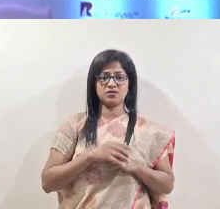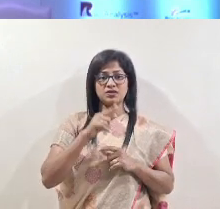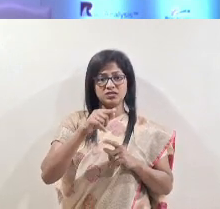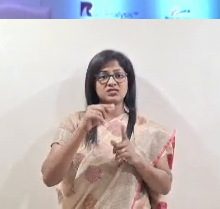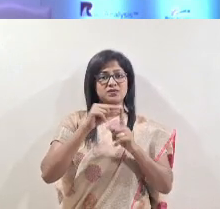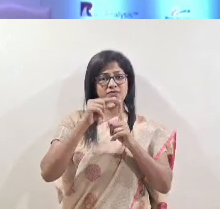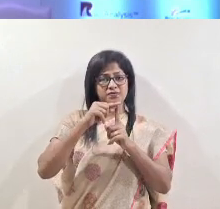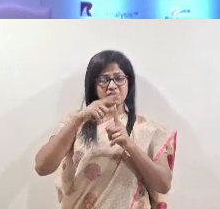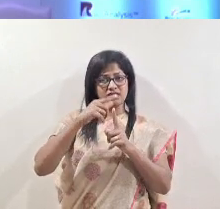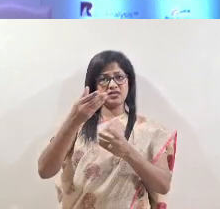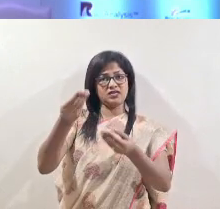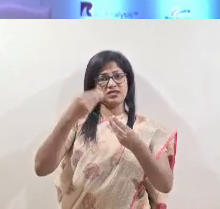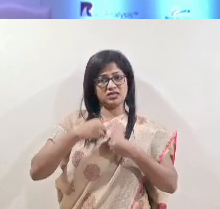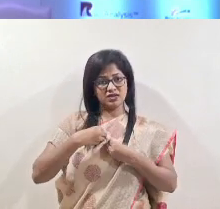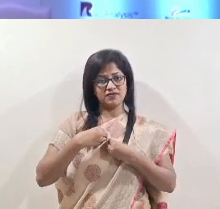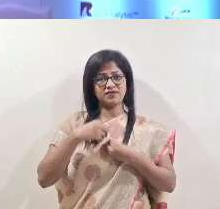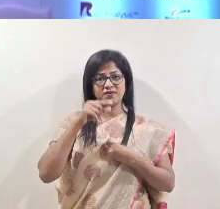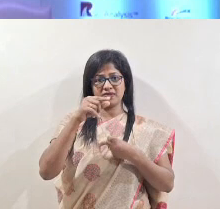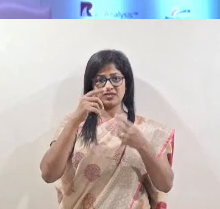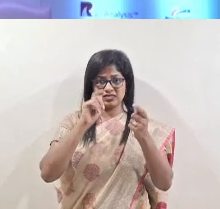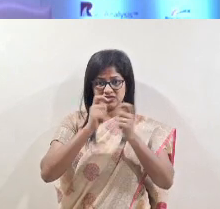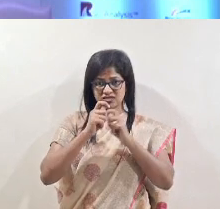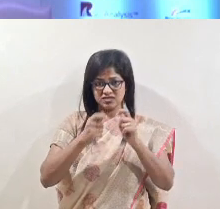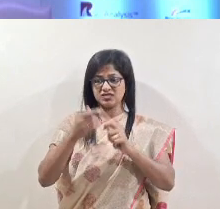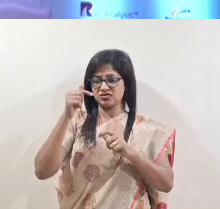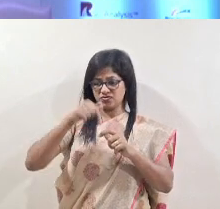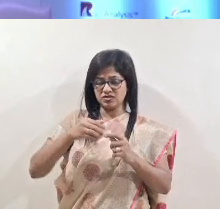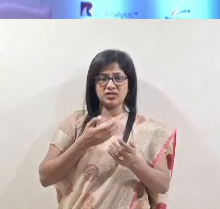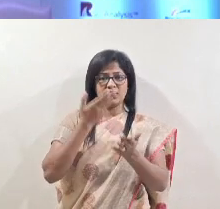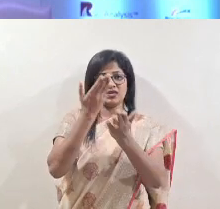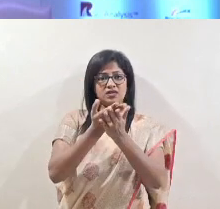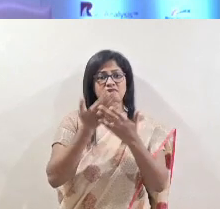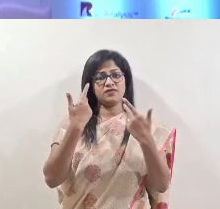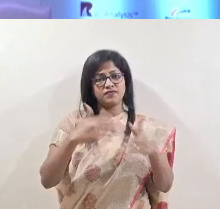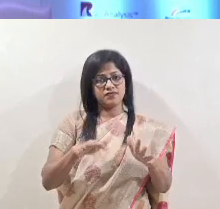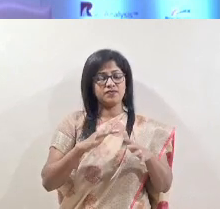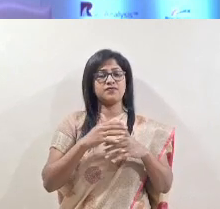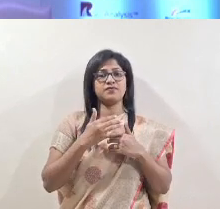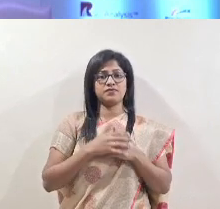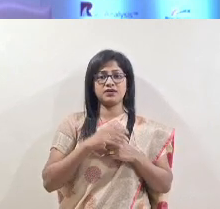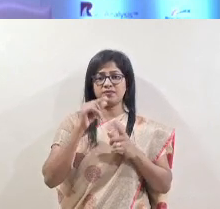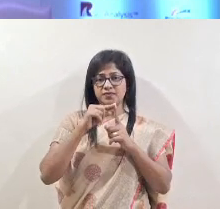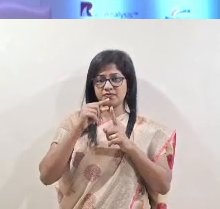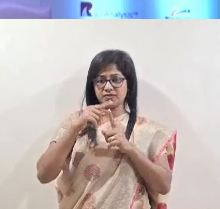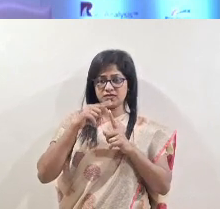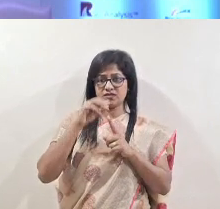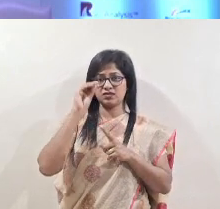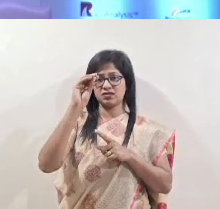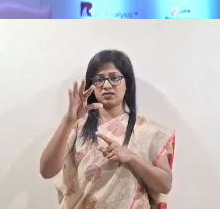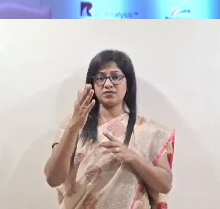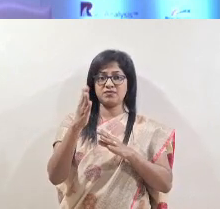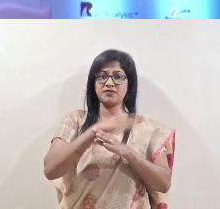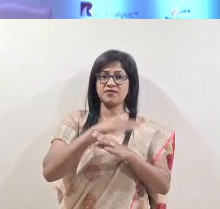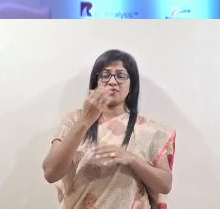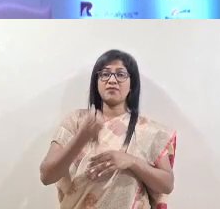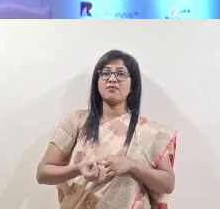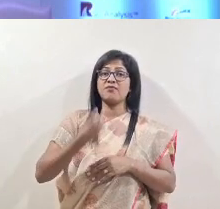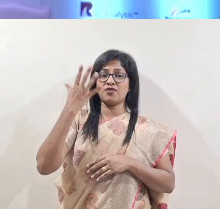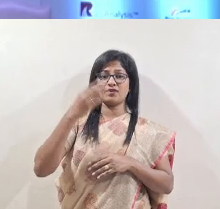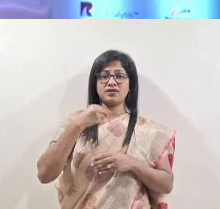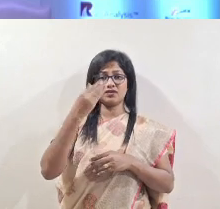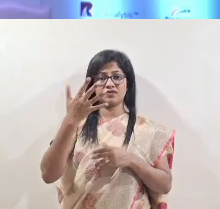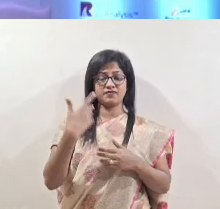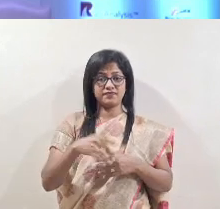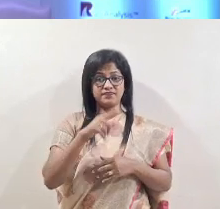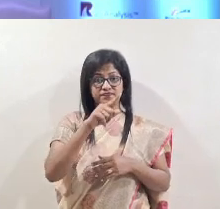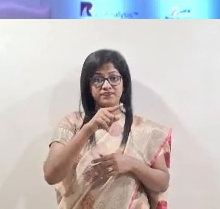Yeah, but there is some modification, so we submitted today. We have given the PPT in early morning. Have